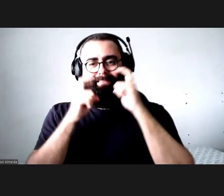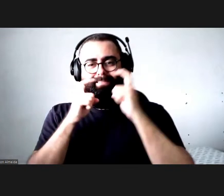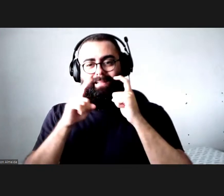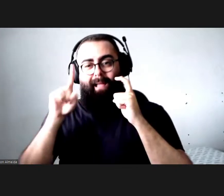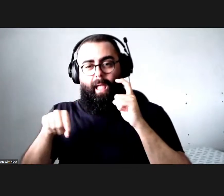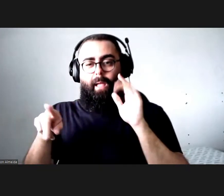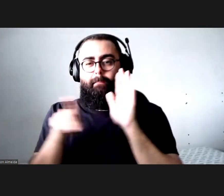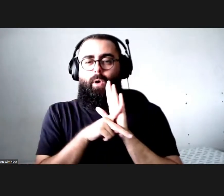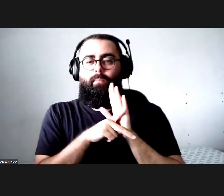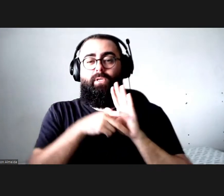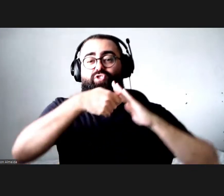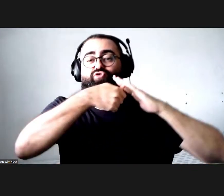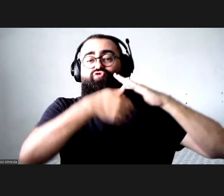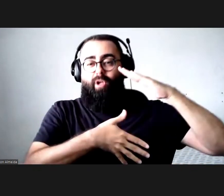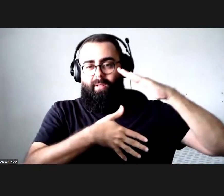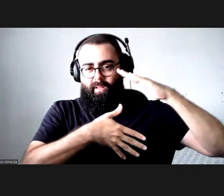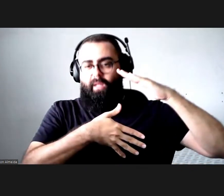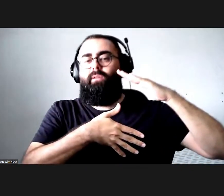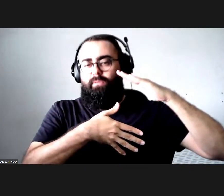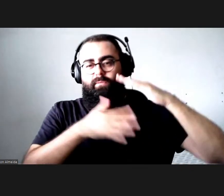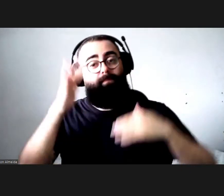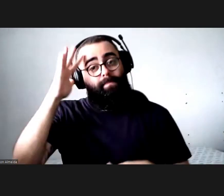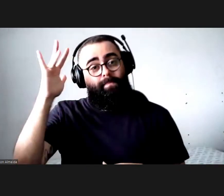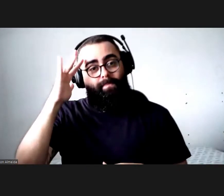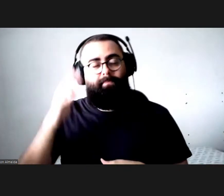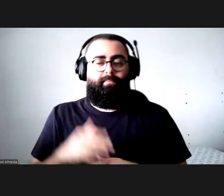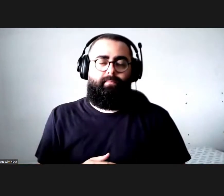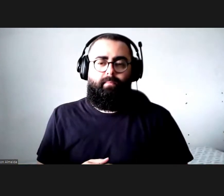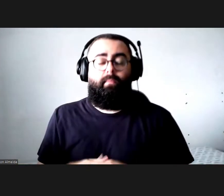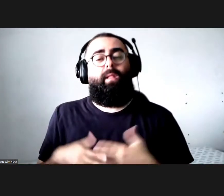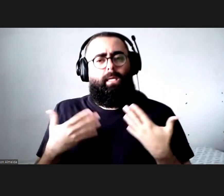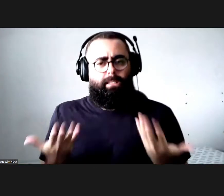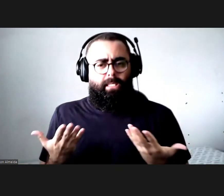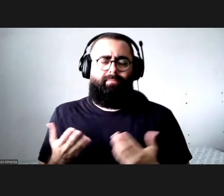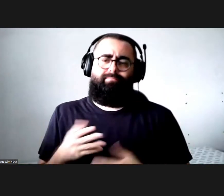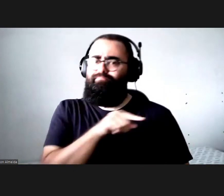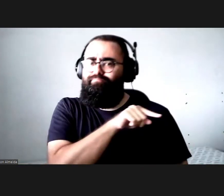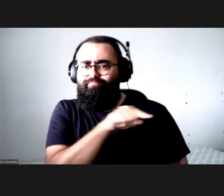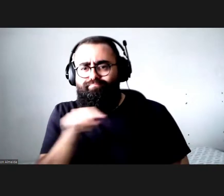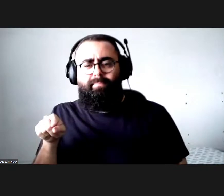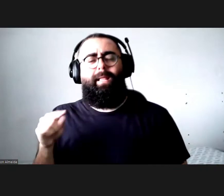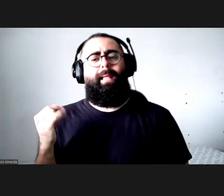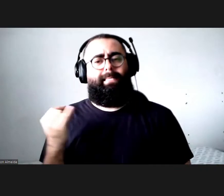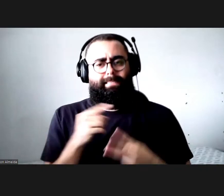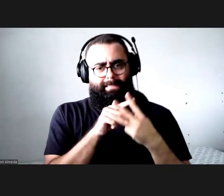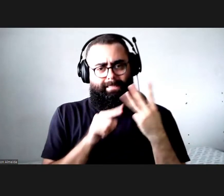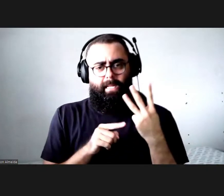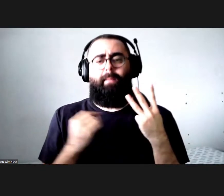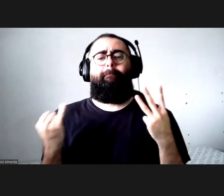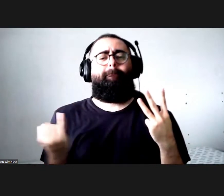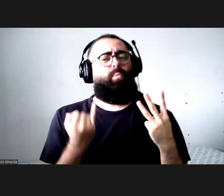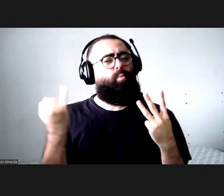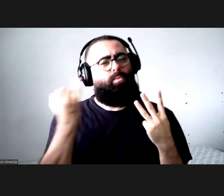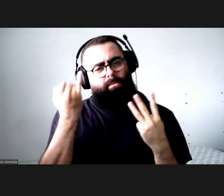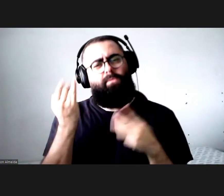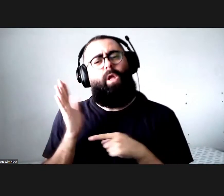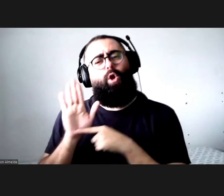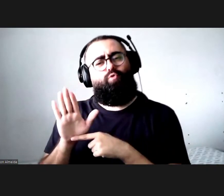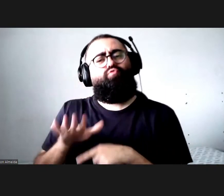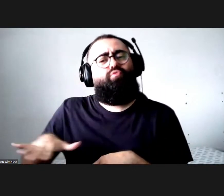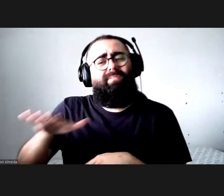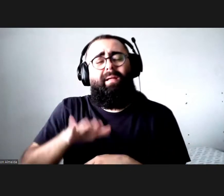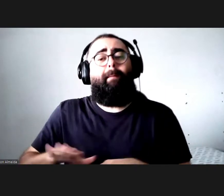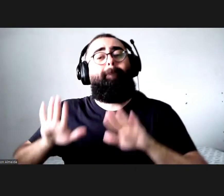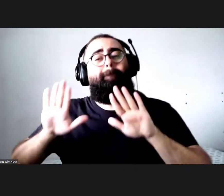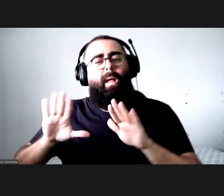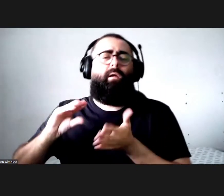perspective. These works surely represent an important contribution to the field, but there's much more to be